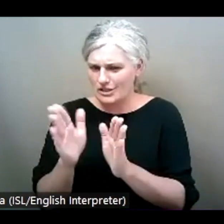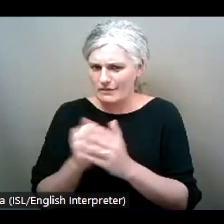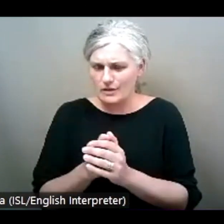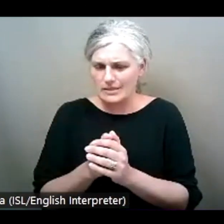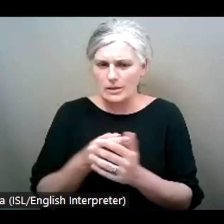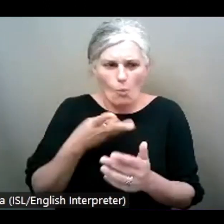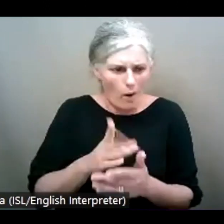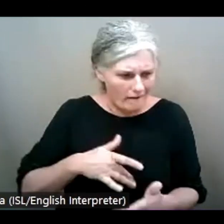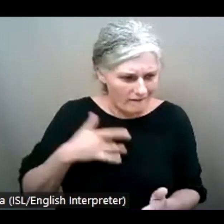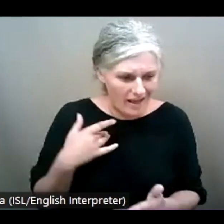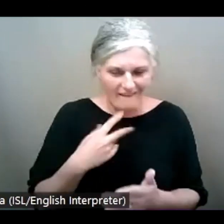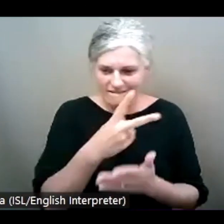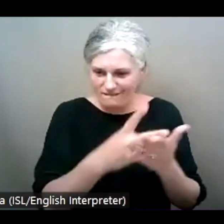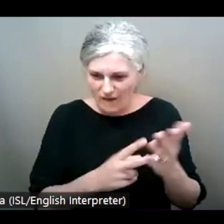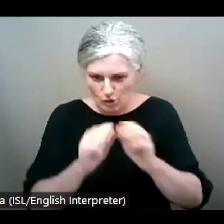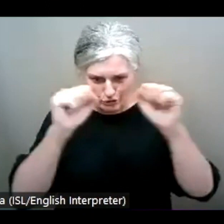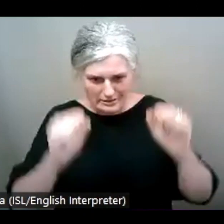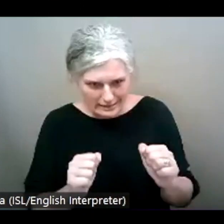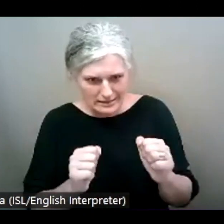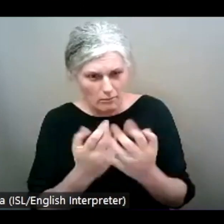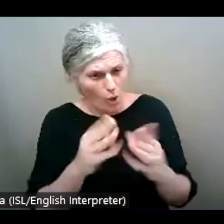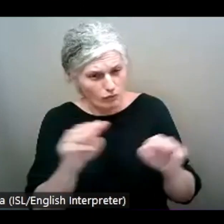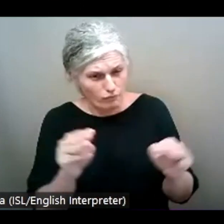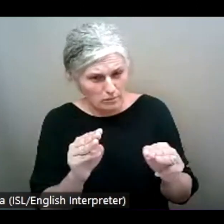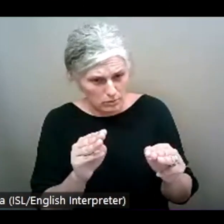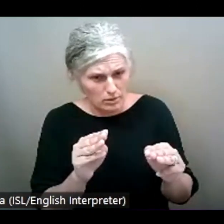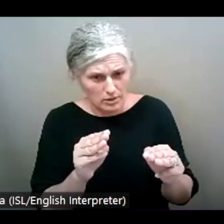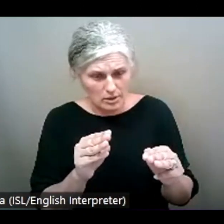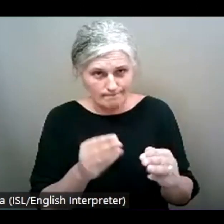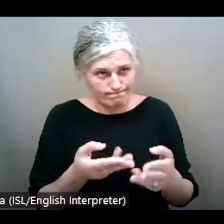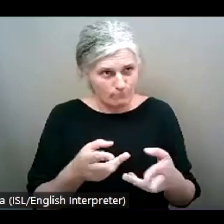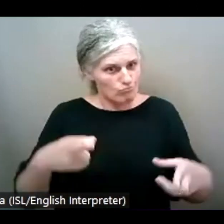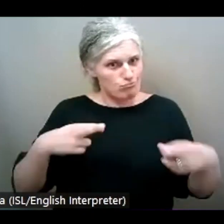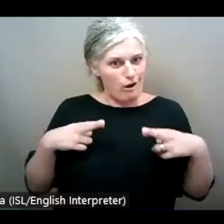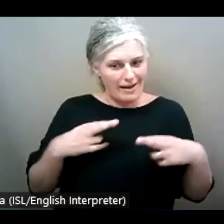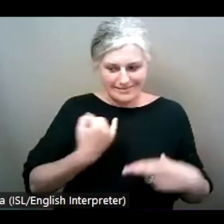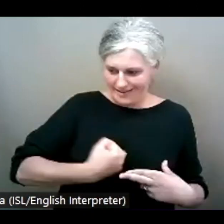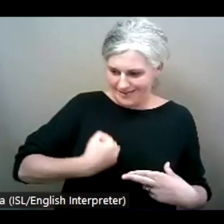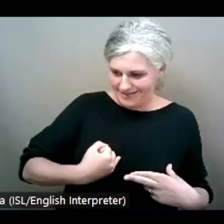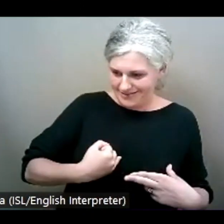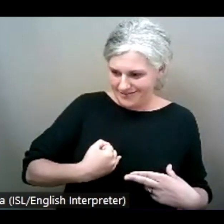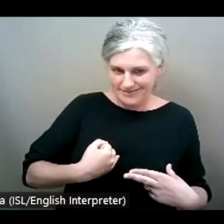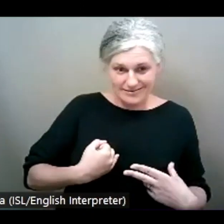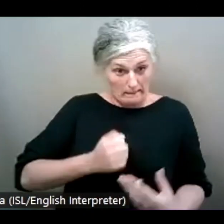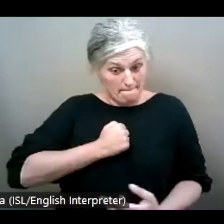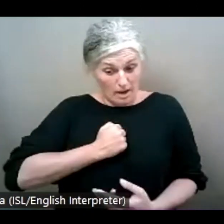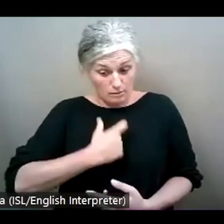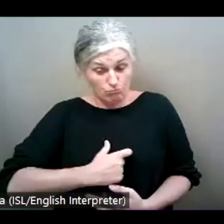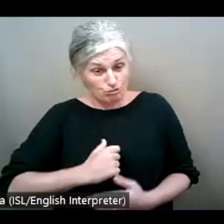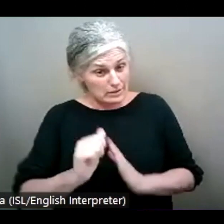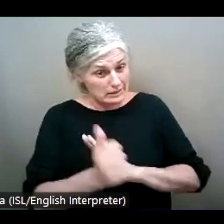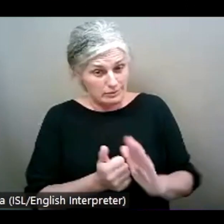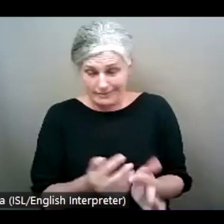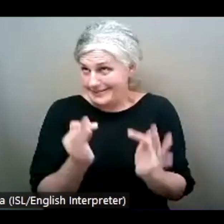value system for so many people. It's a source of pride, it's an identity, certainly in my personal